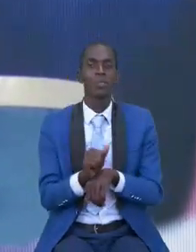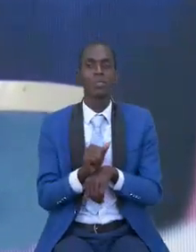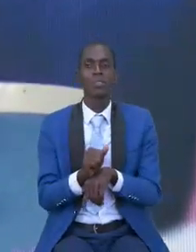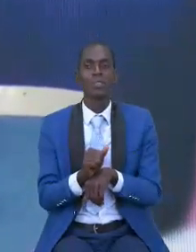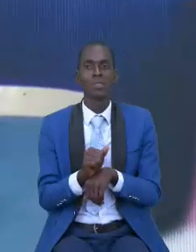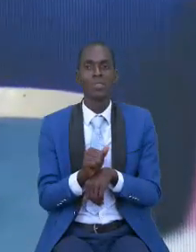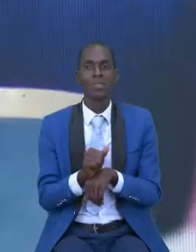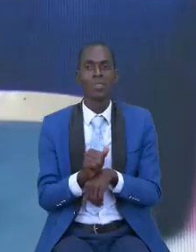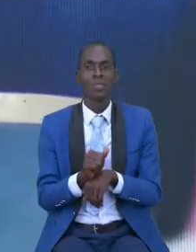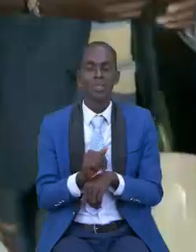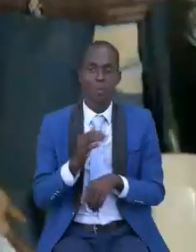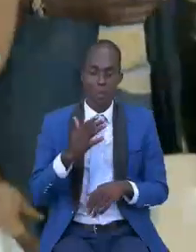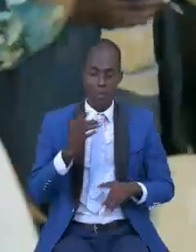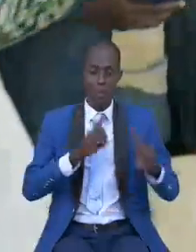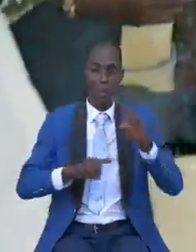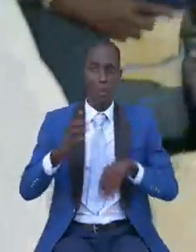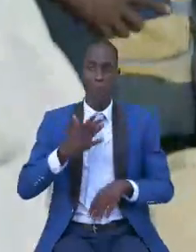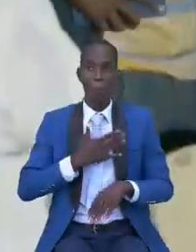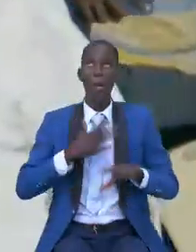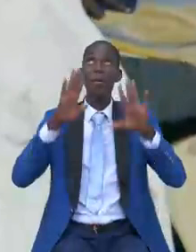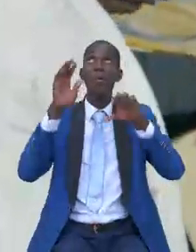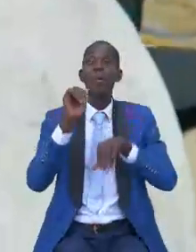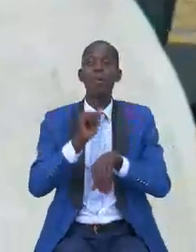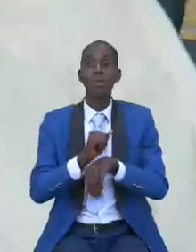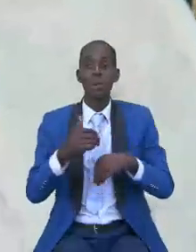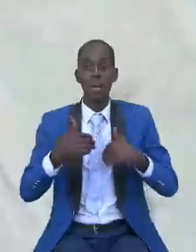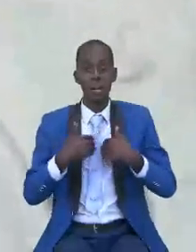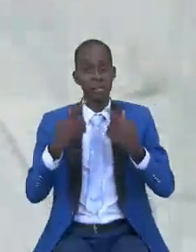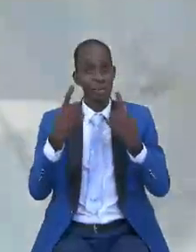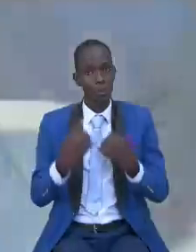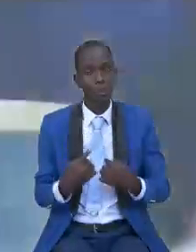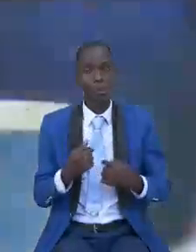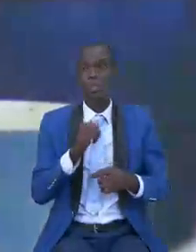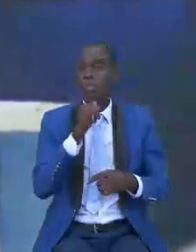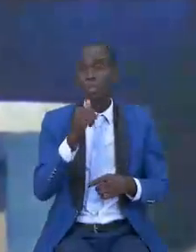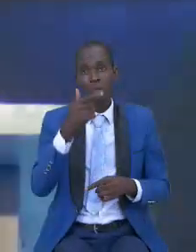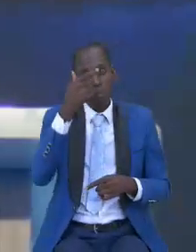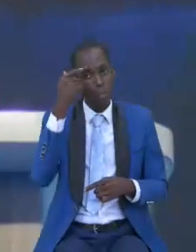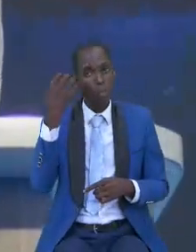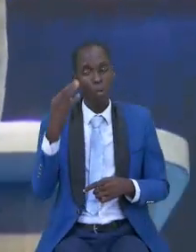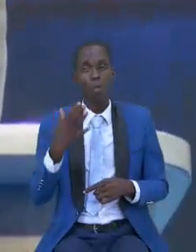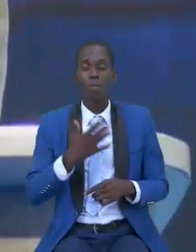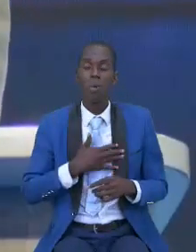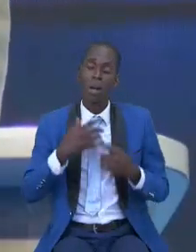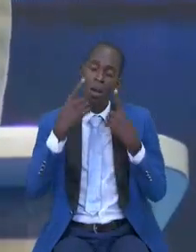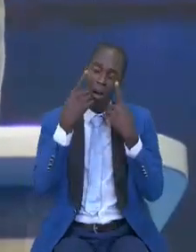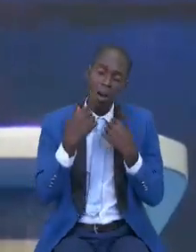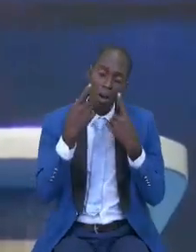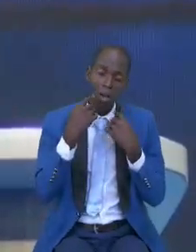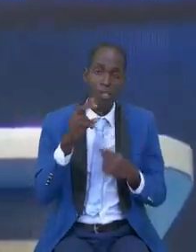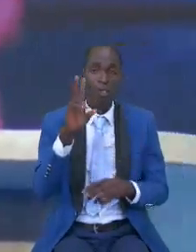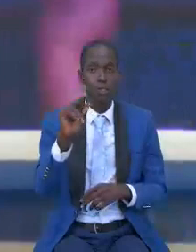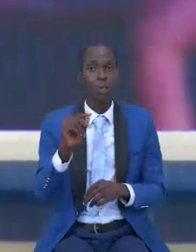My miracle has come. Not on the basis of my crying, but on the basis of